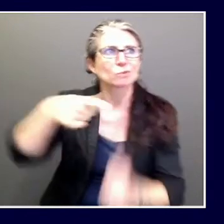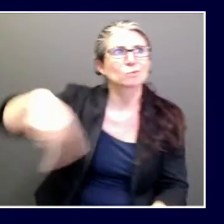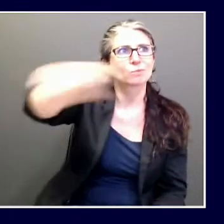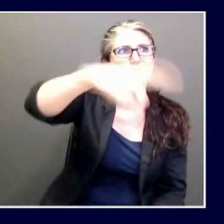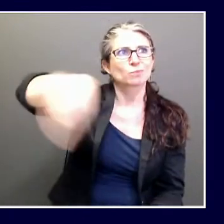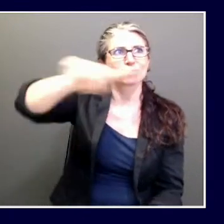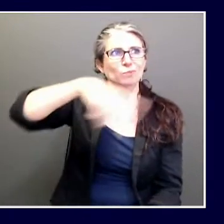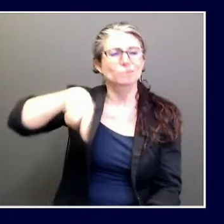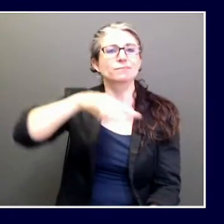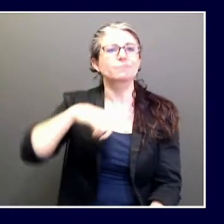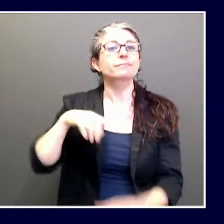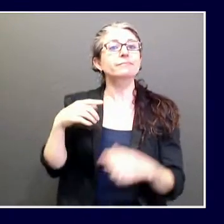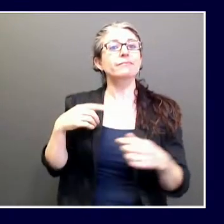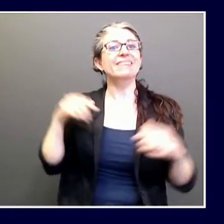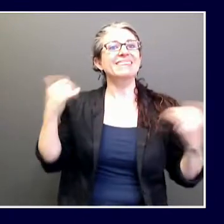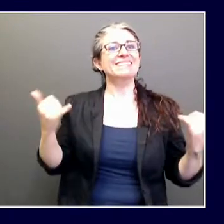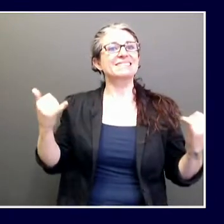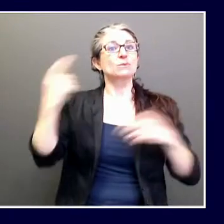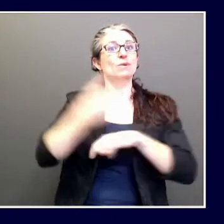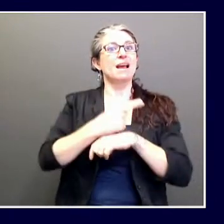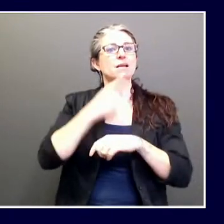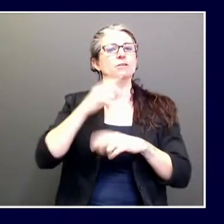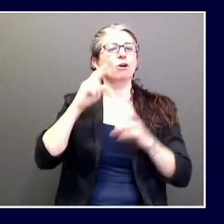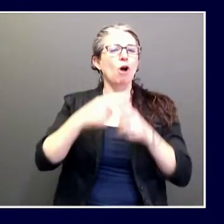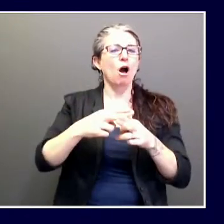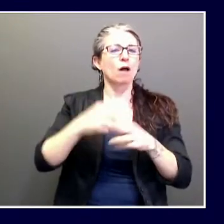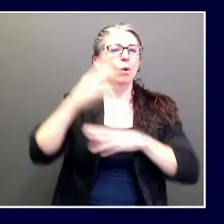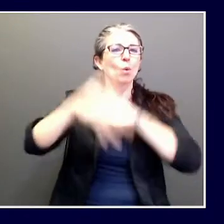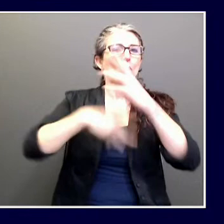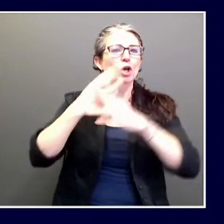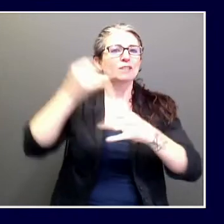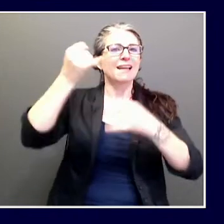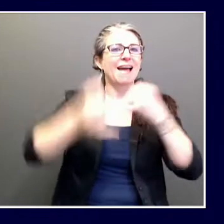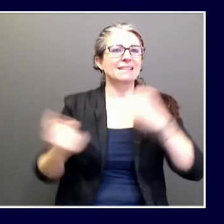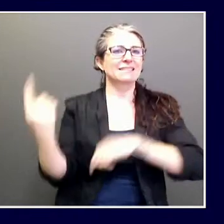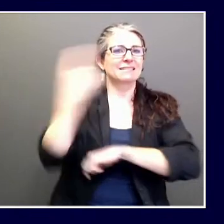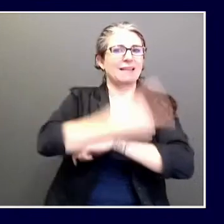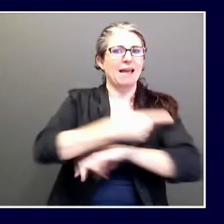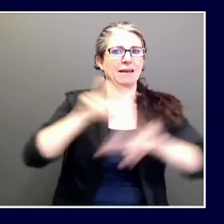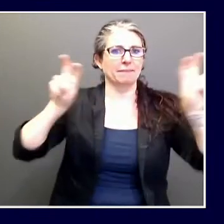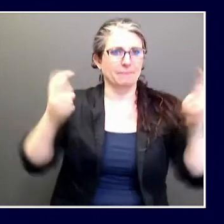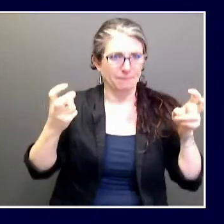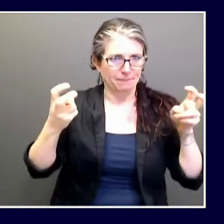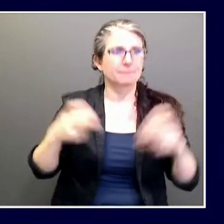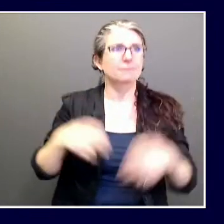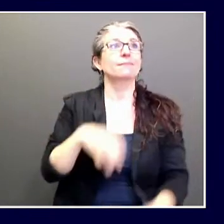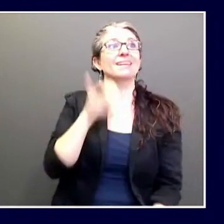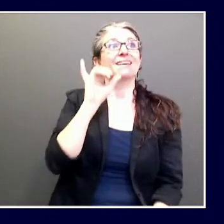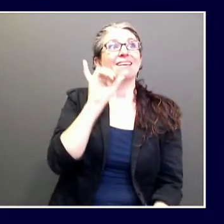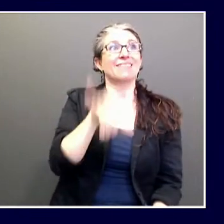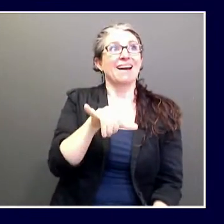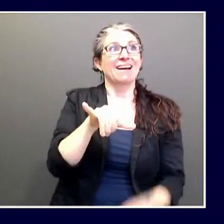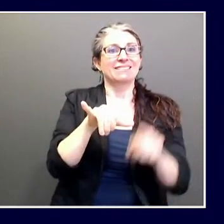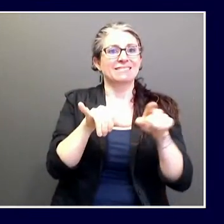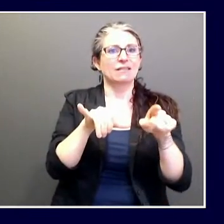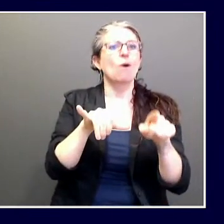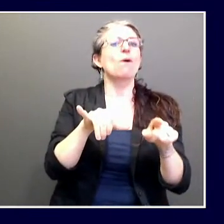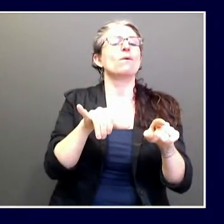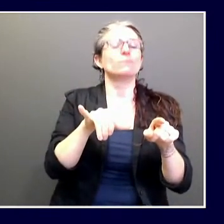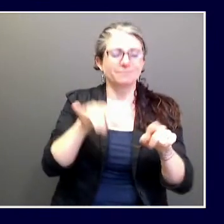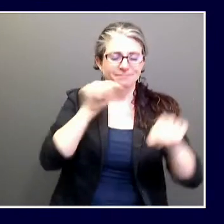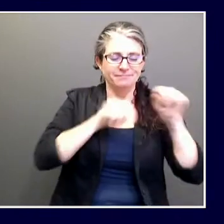about where we stand with reference to COVID-19 for the entire state of Maine for today, December